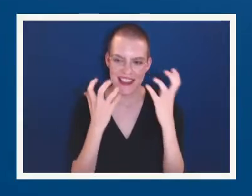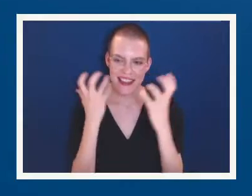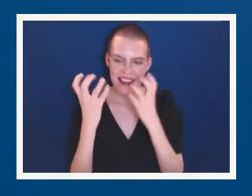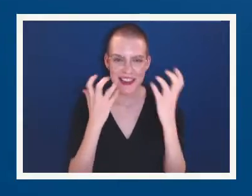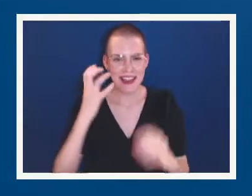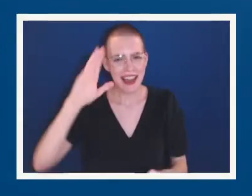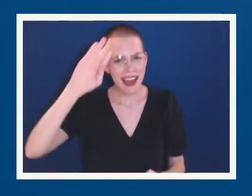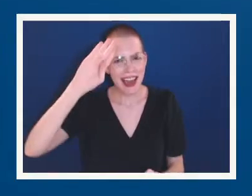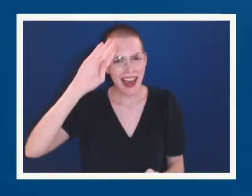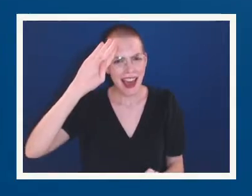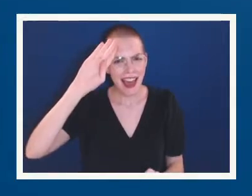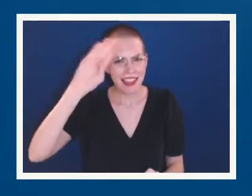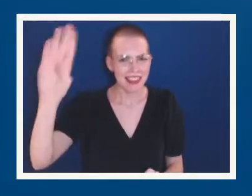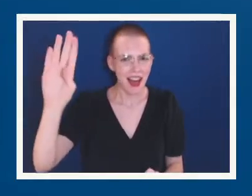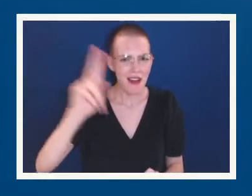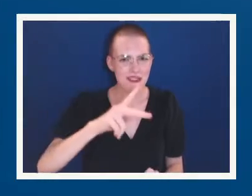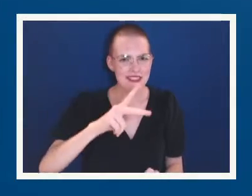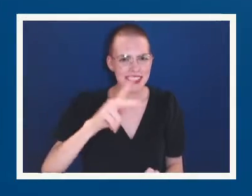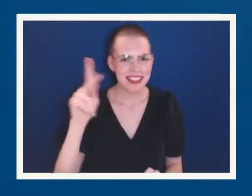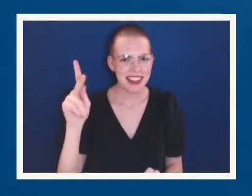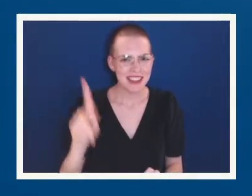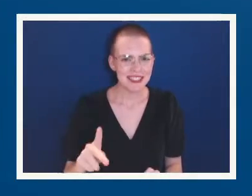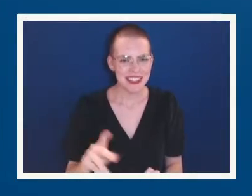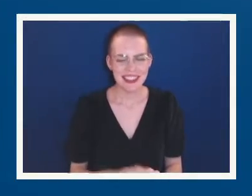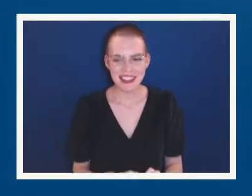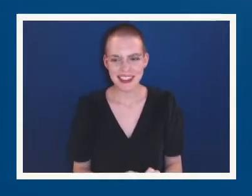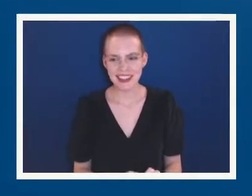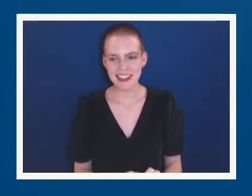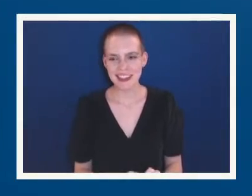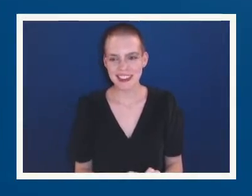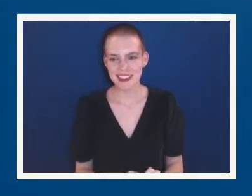Hello, Philadelphia.